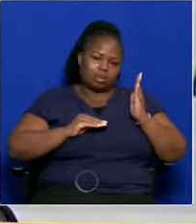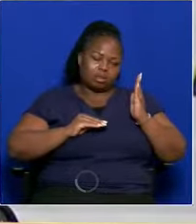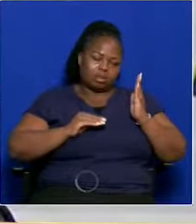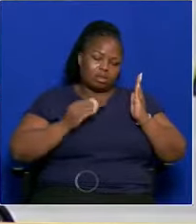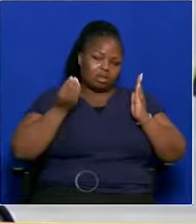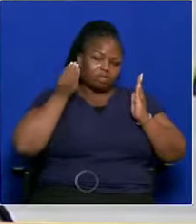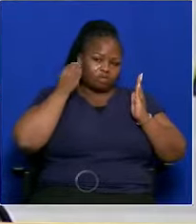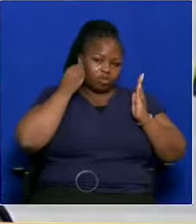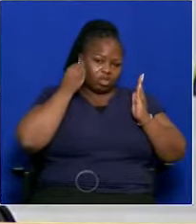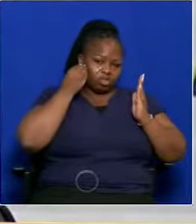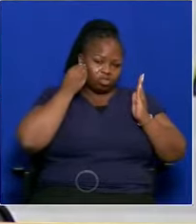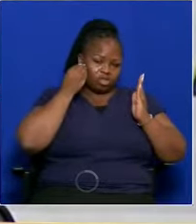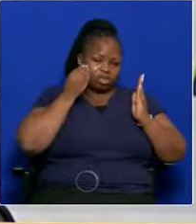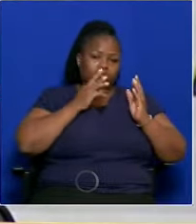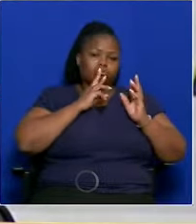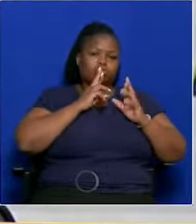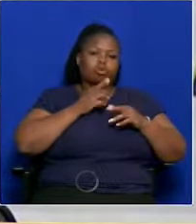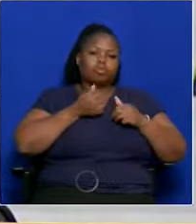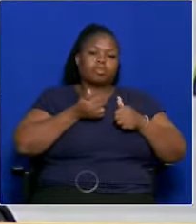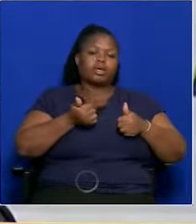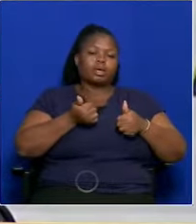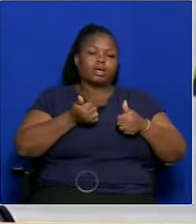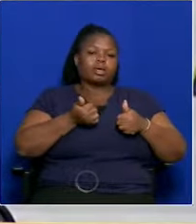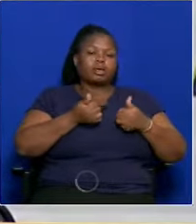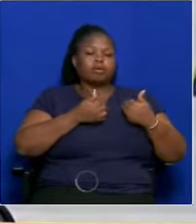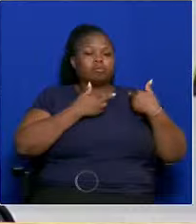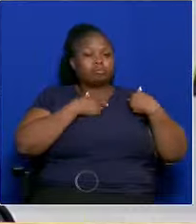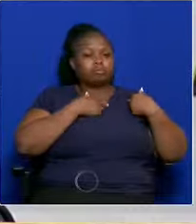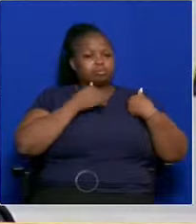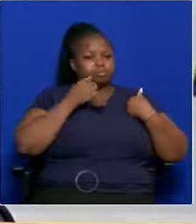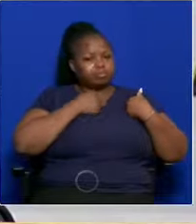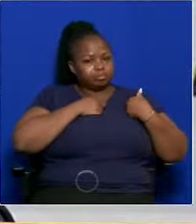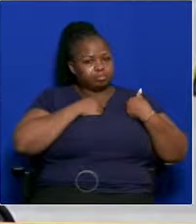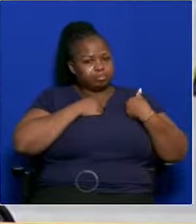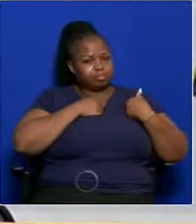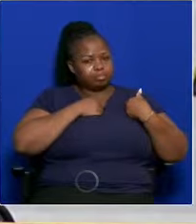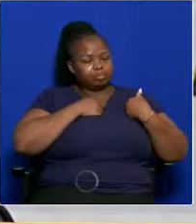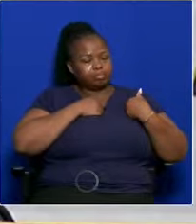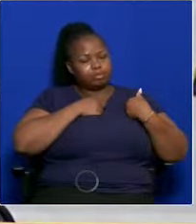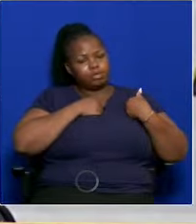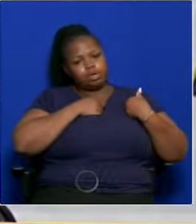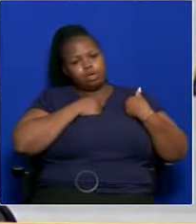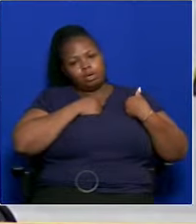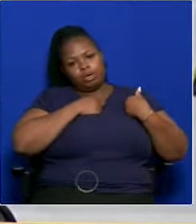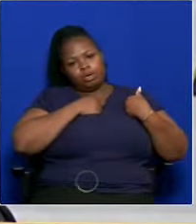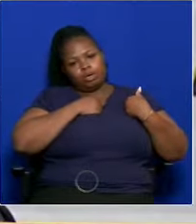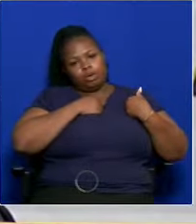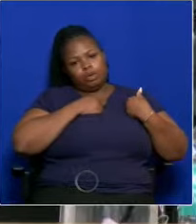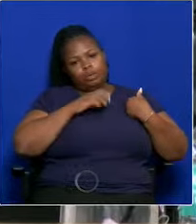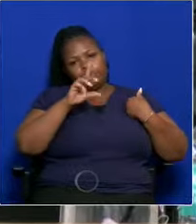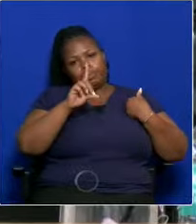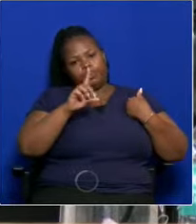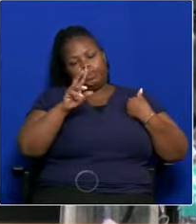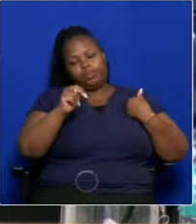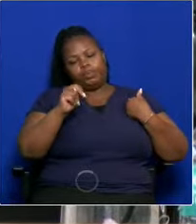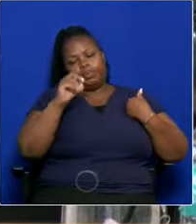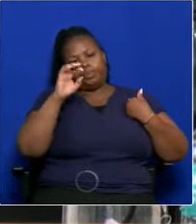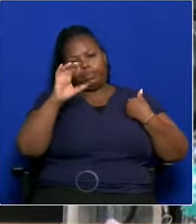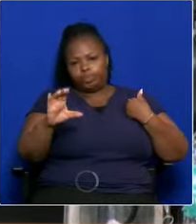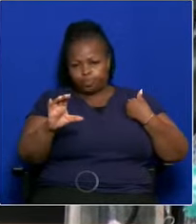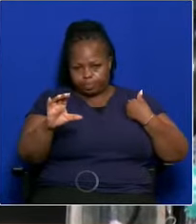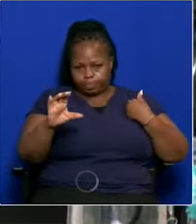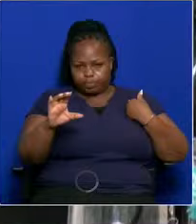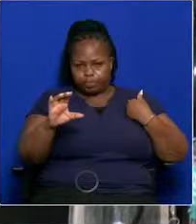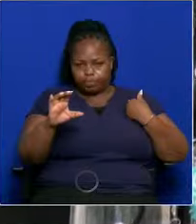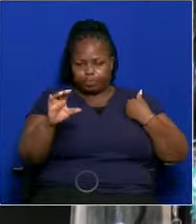reporting back on what I was tasked, even by the DNC, it must go through the office of